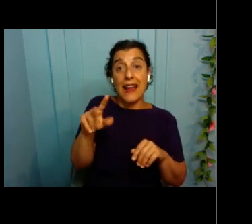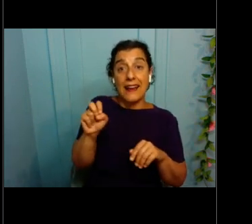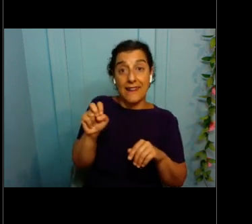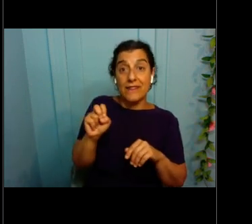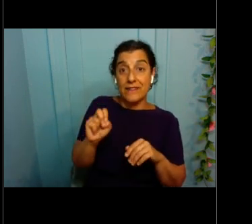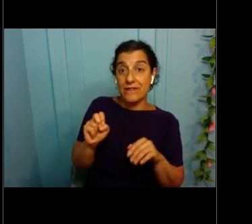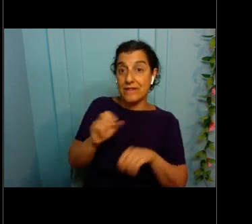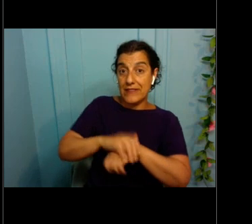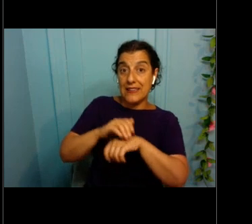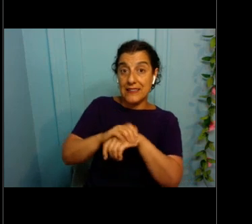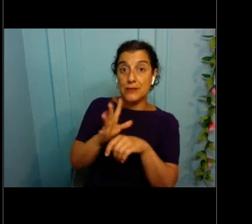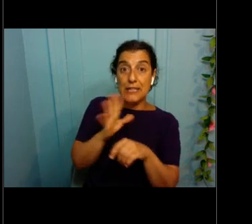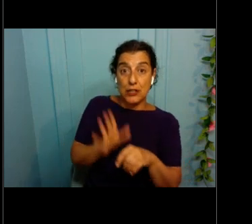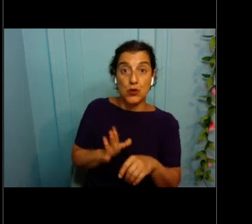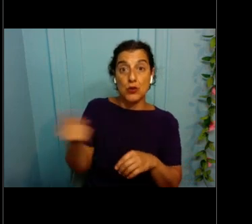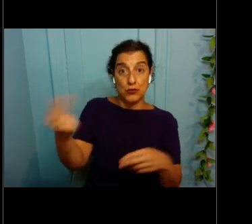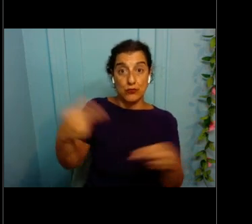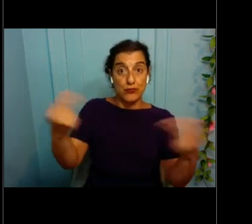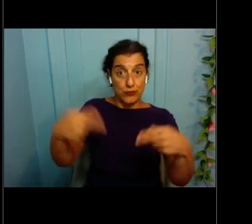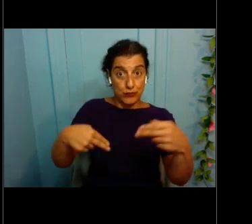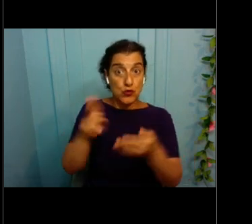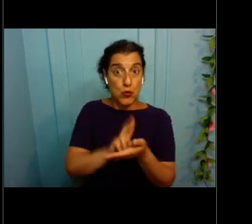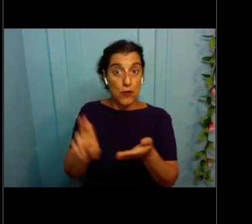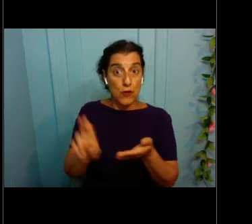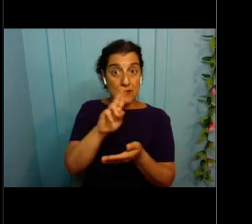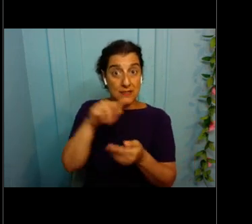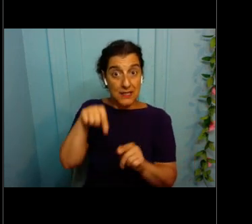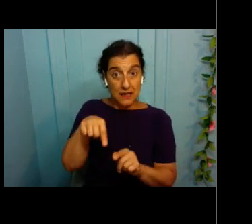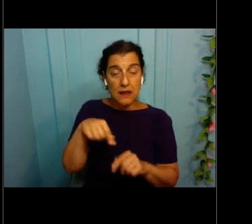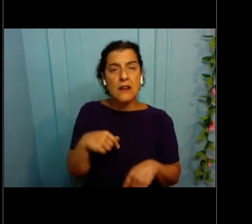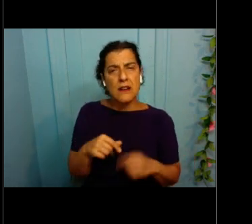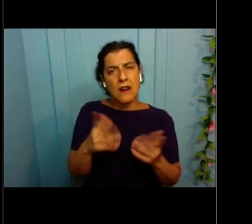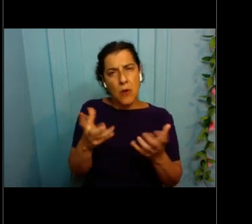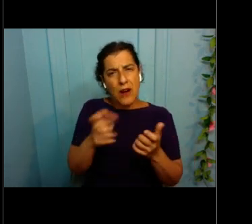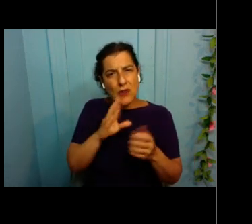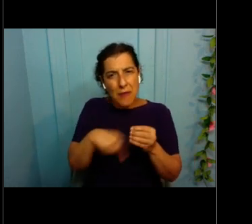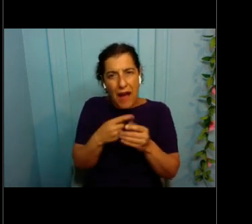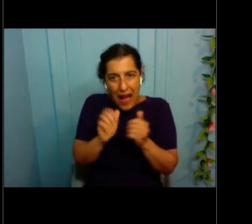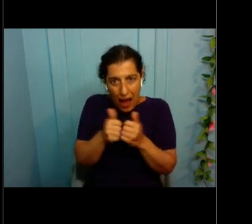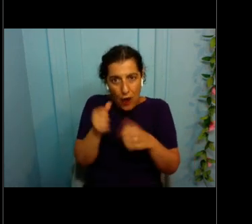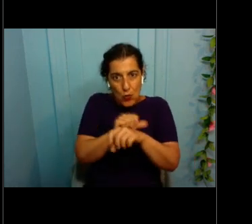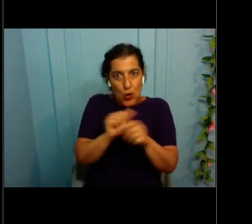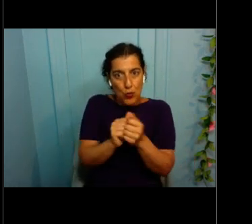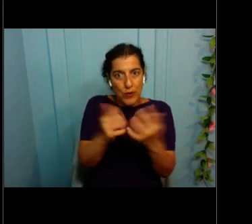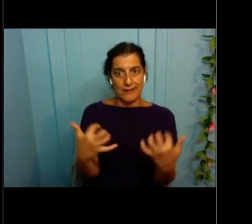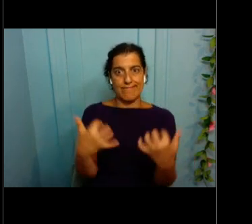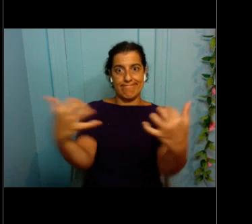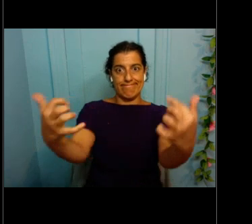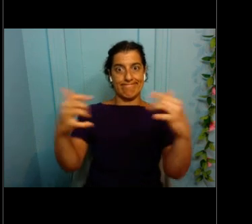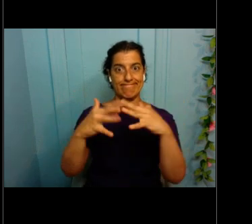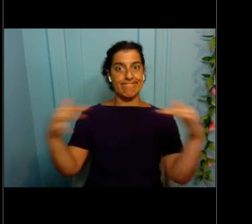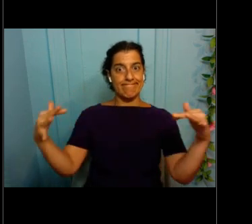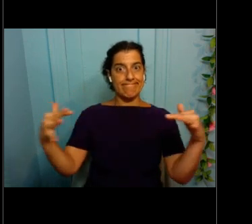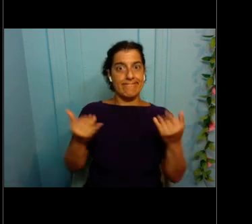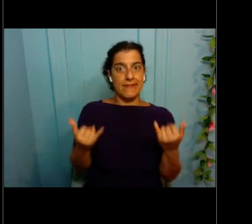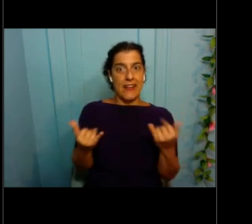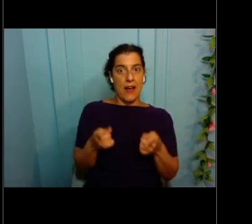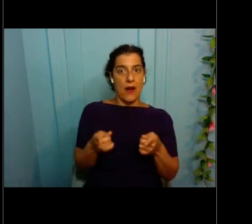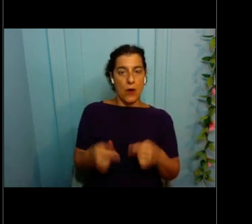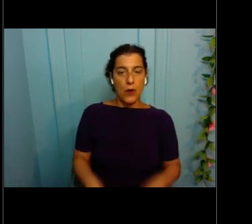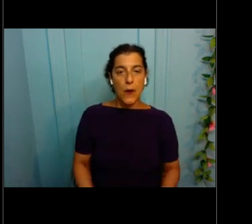And so we want to talk about how to work with this population. We